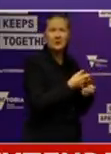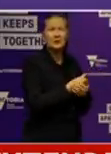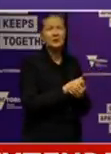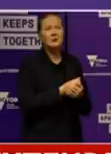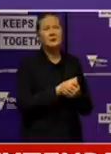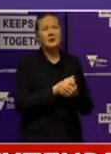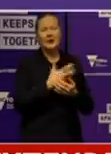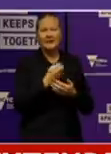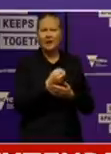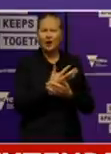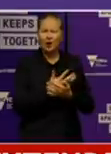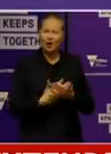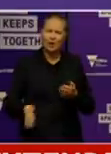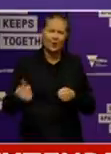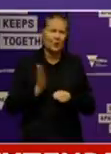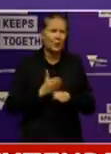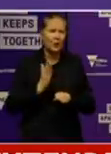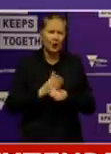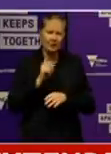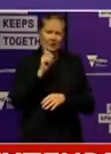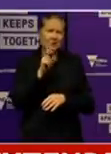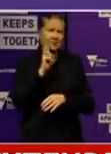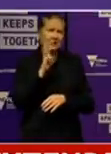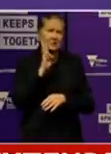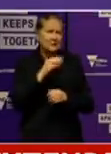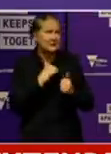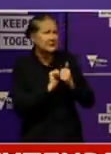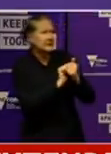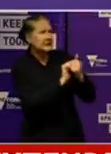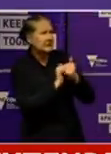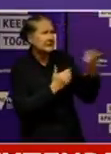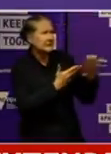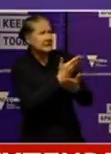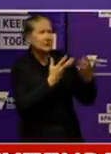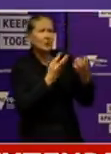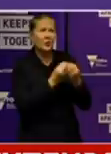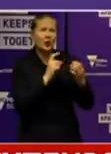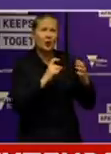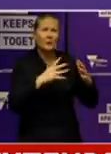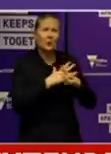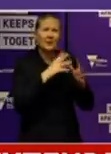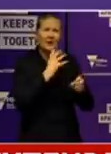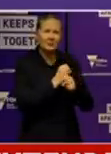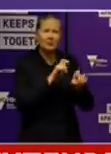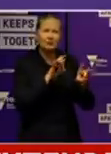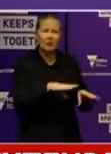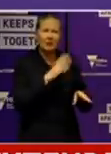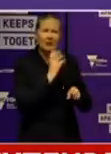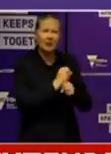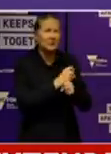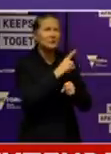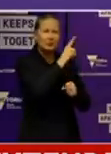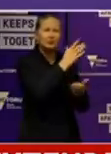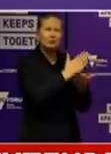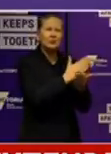been undertaken in recent days with the Commonwealth Government as the government that largely funds and regulates